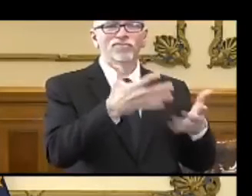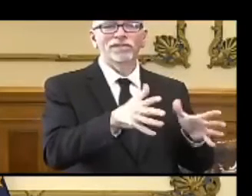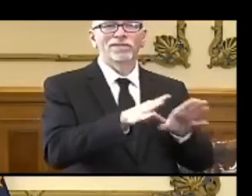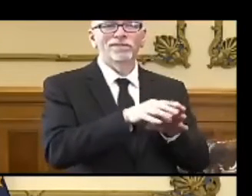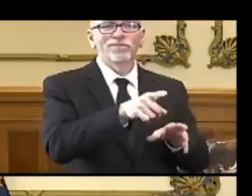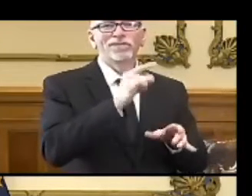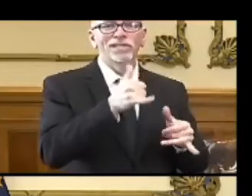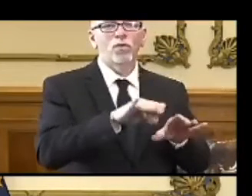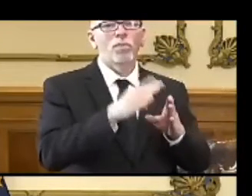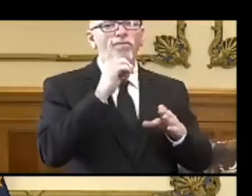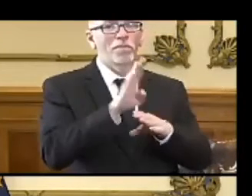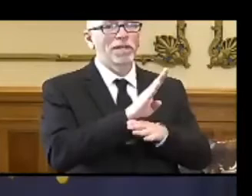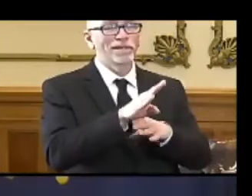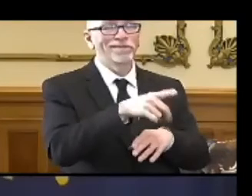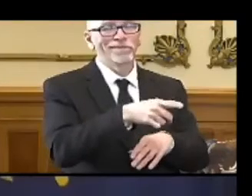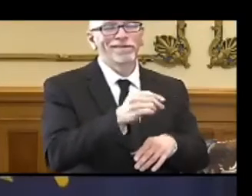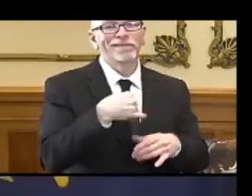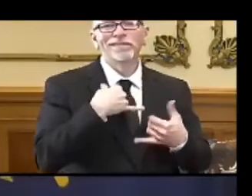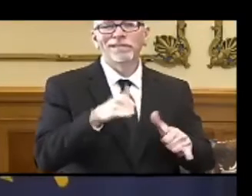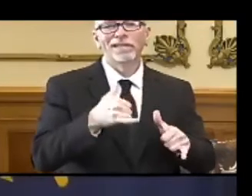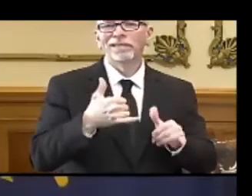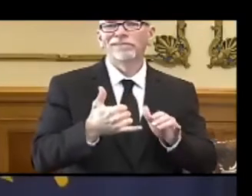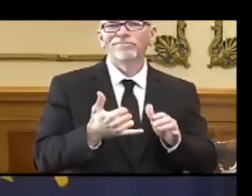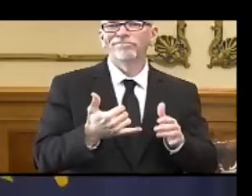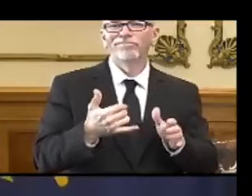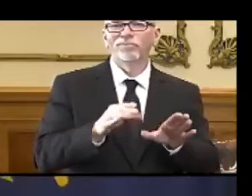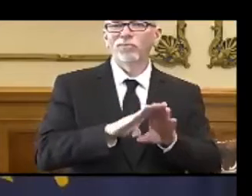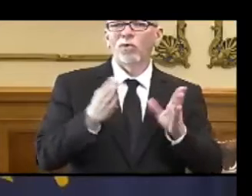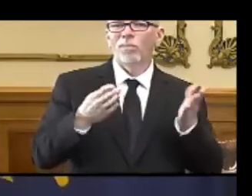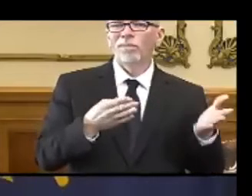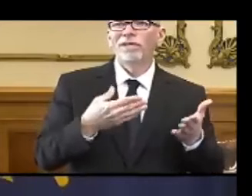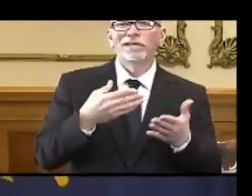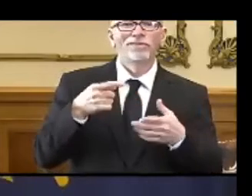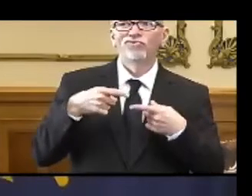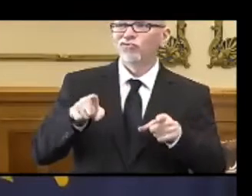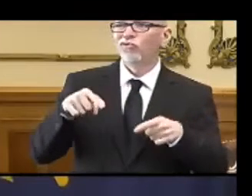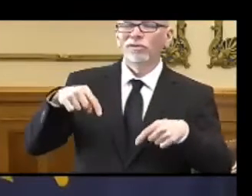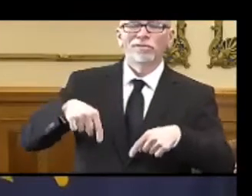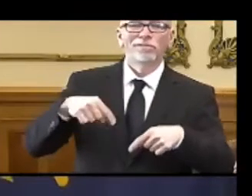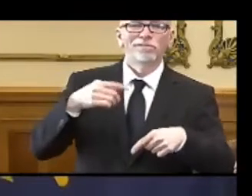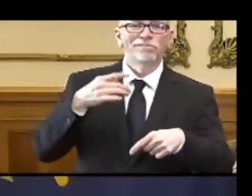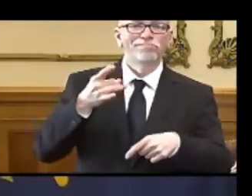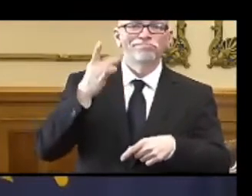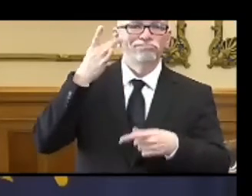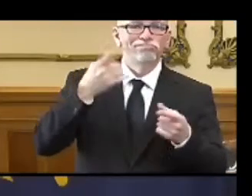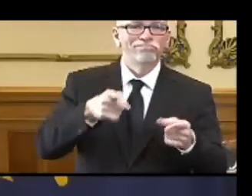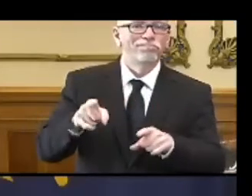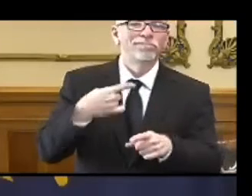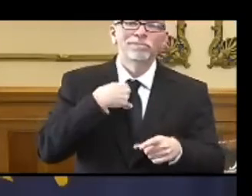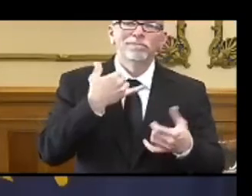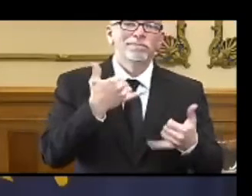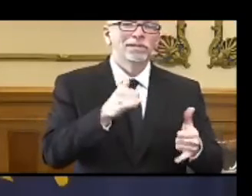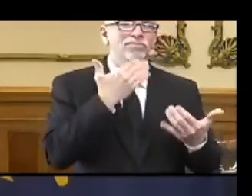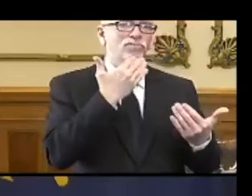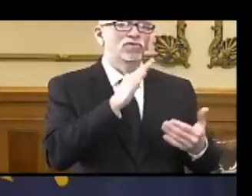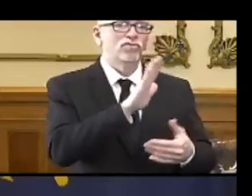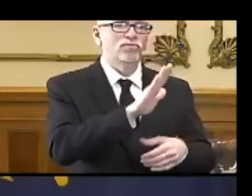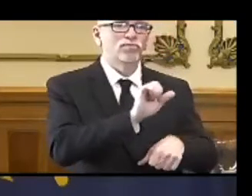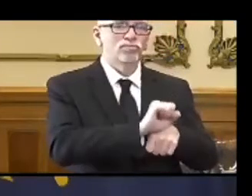open for business, and we're still doing that even during the storm. And appreciate that. Appreciate that,